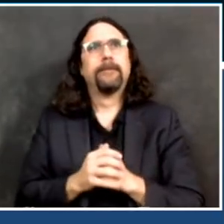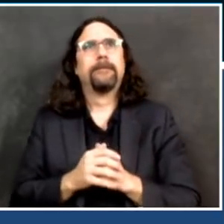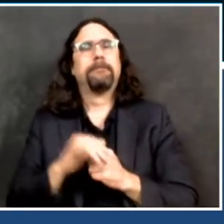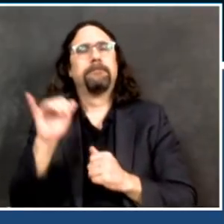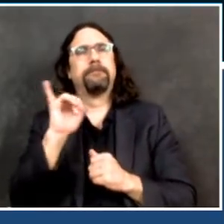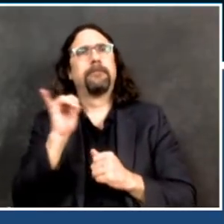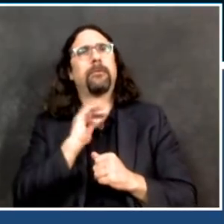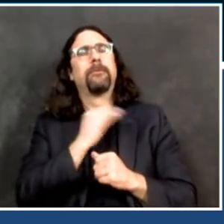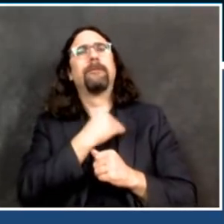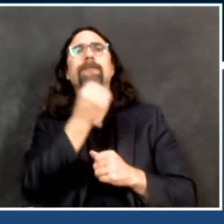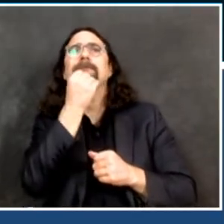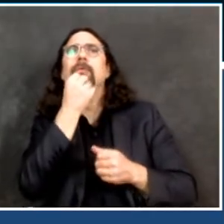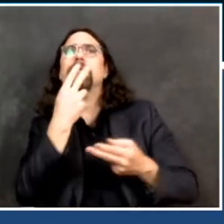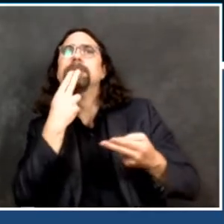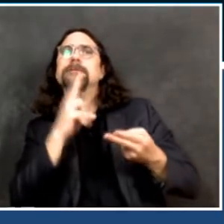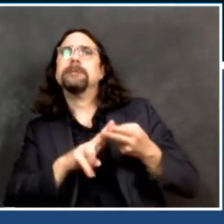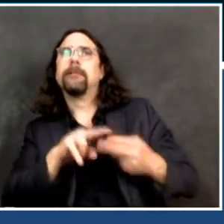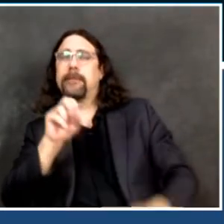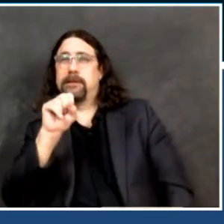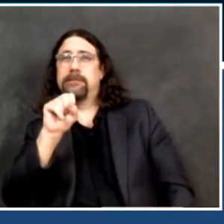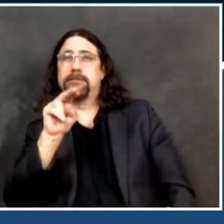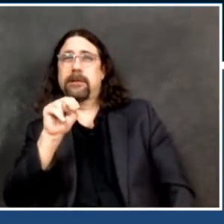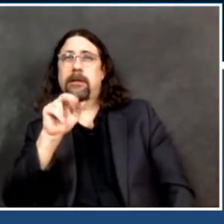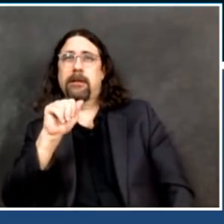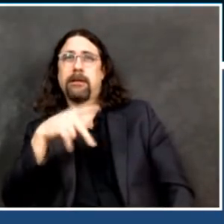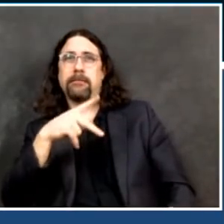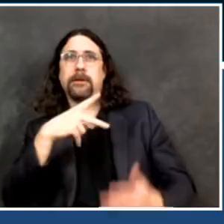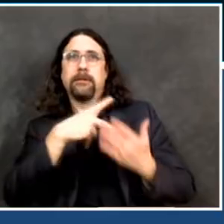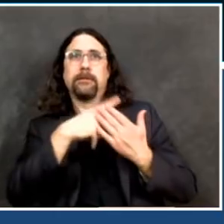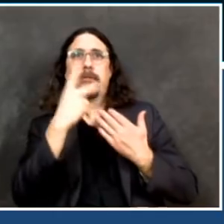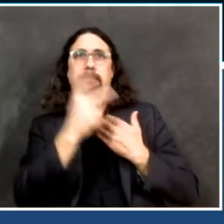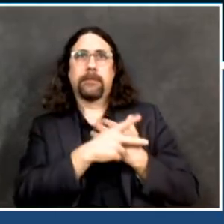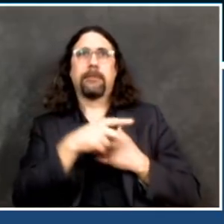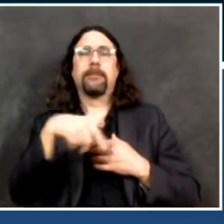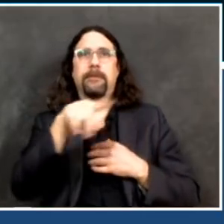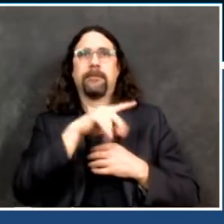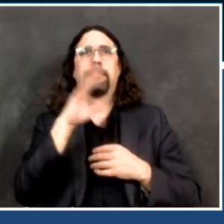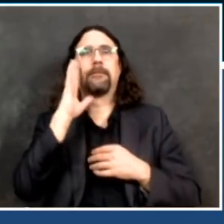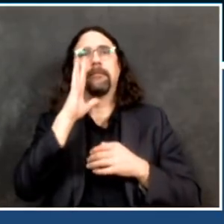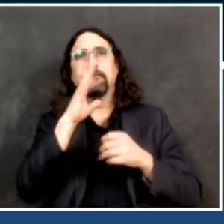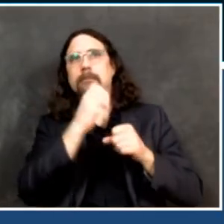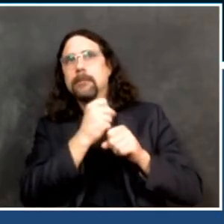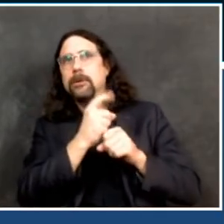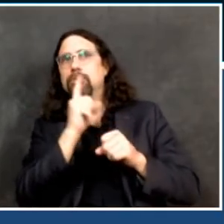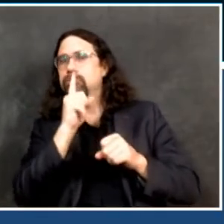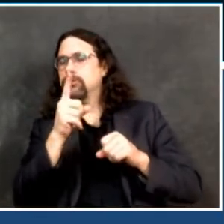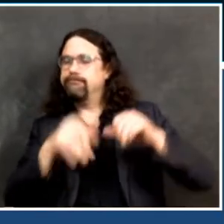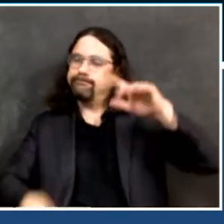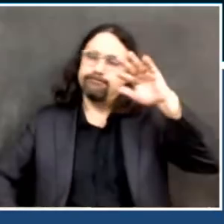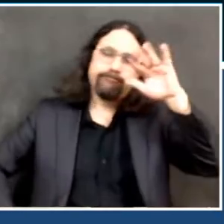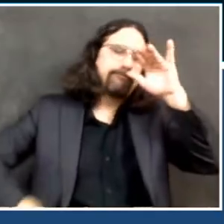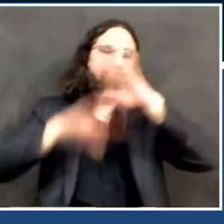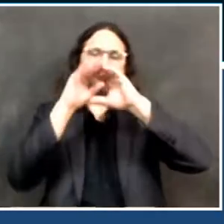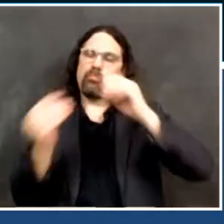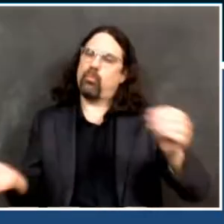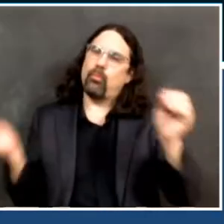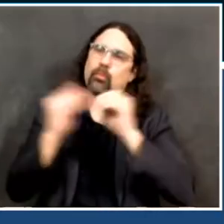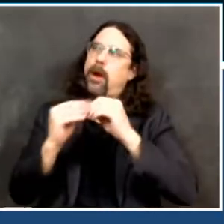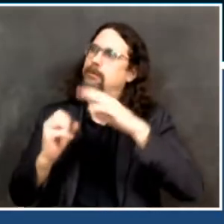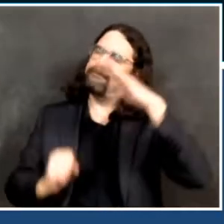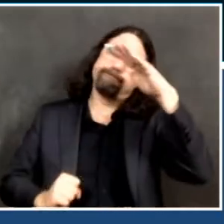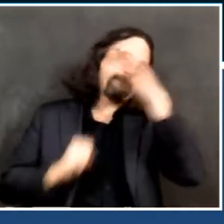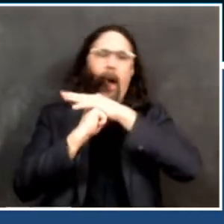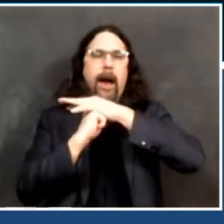funding into people's hands. There also are 2 additional programs that are available. One is